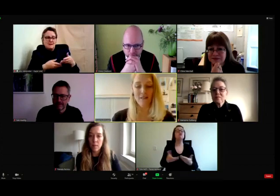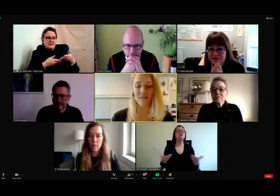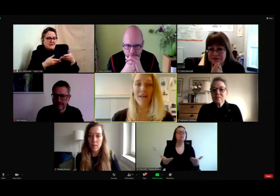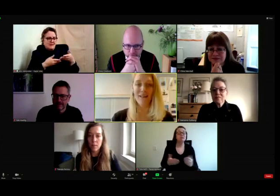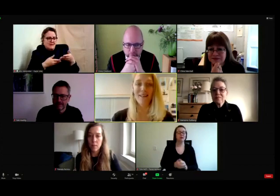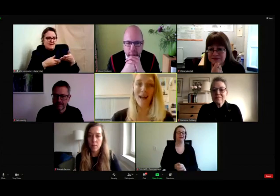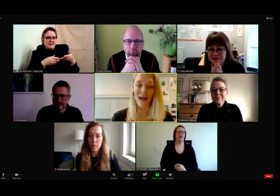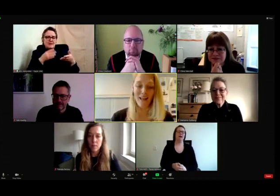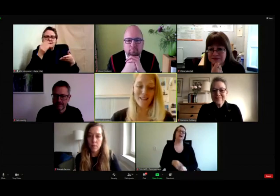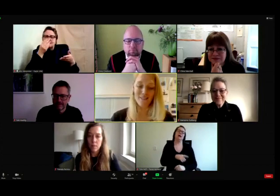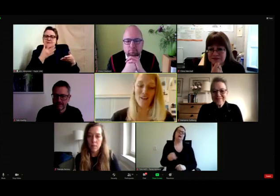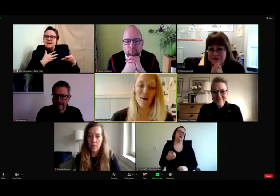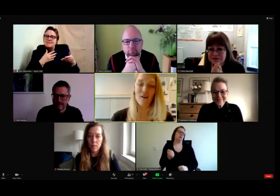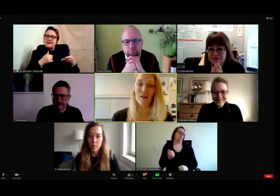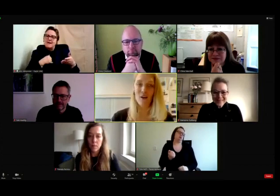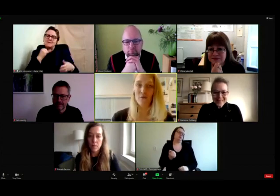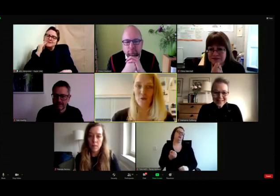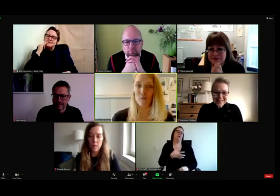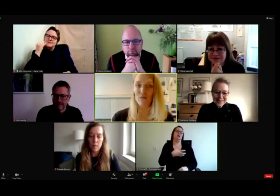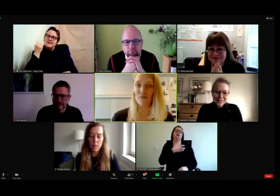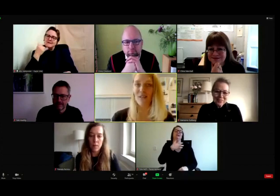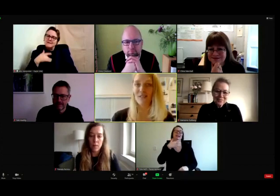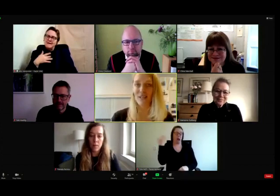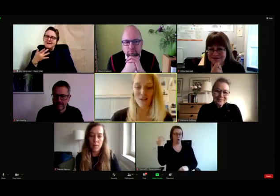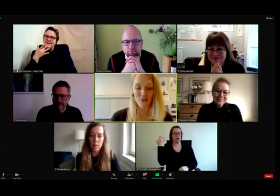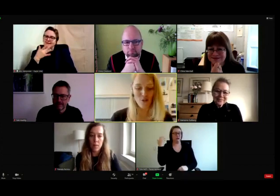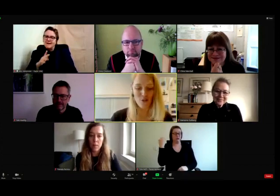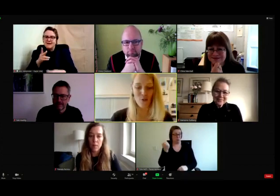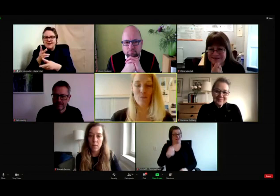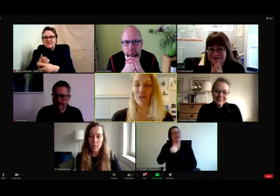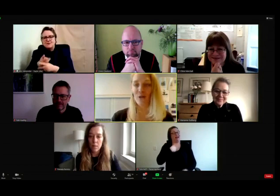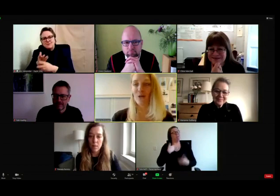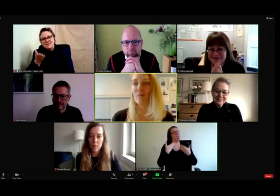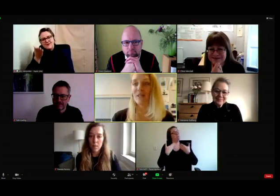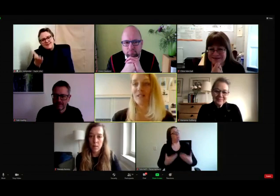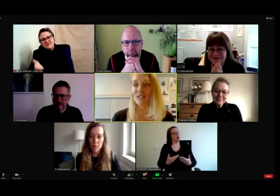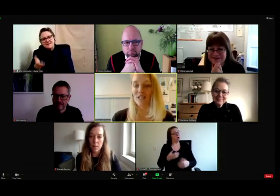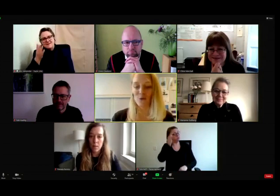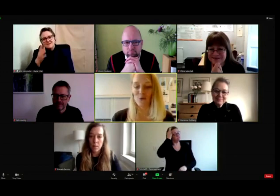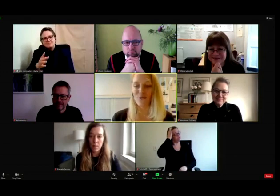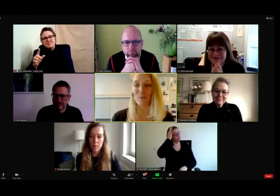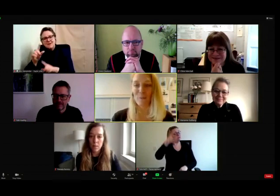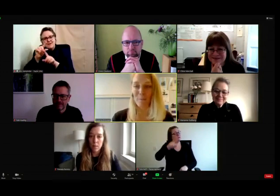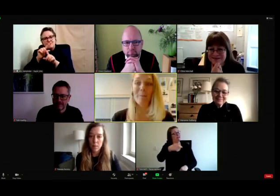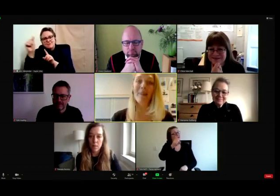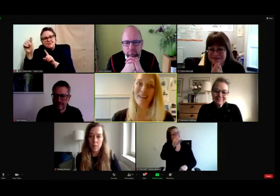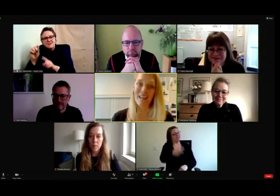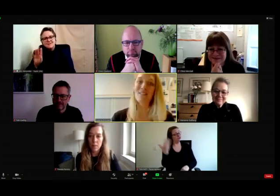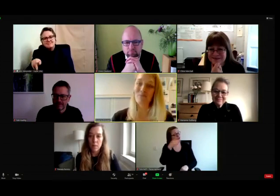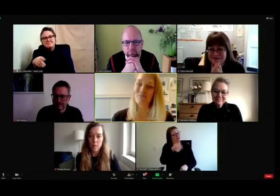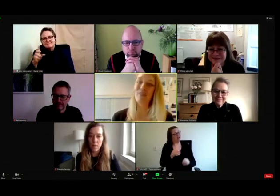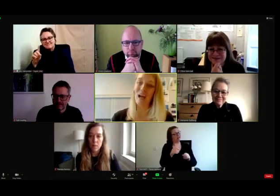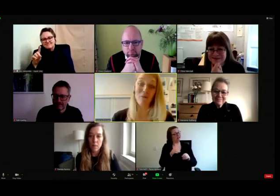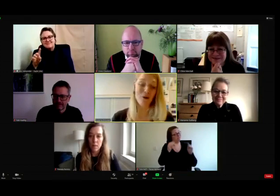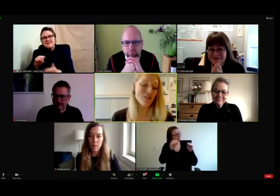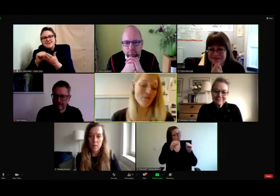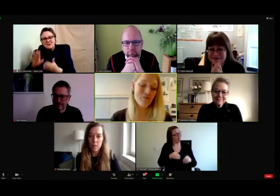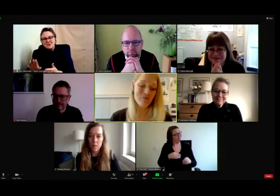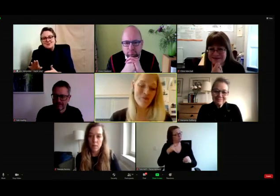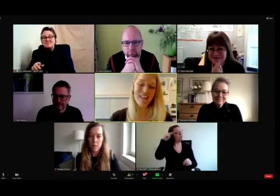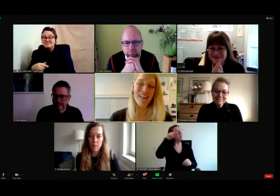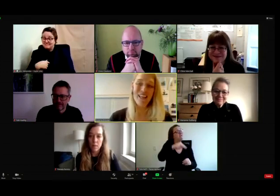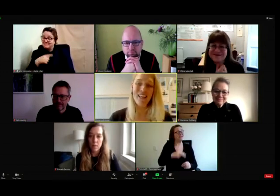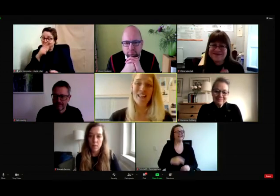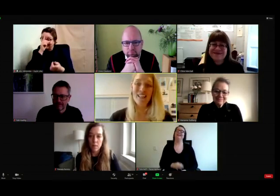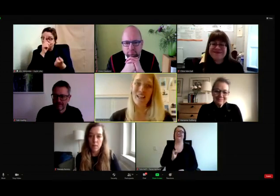so jealous that I had the luck of supervising such a brilliant PhD student. Yes, I